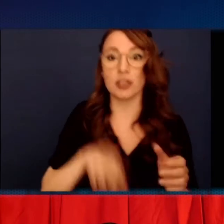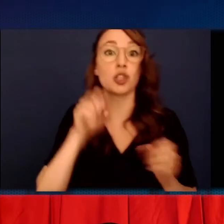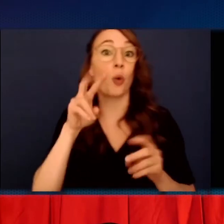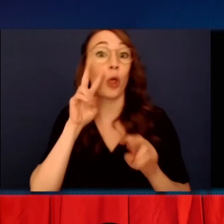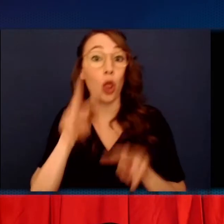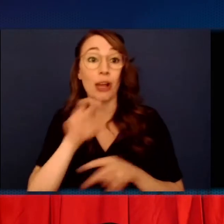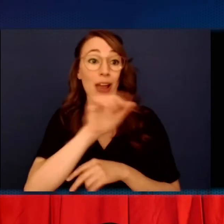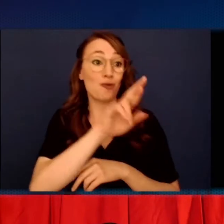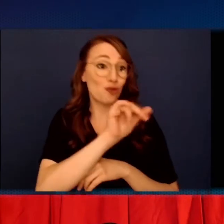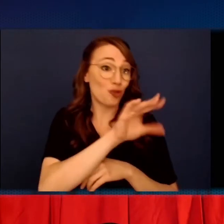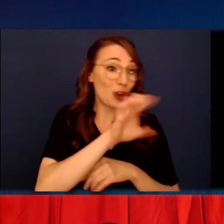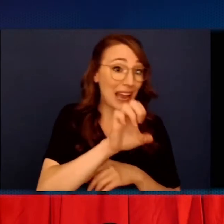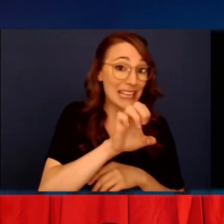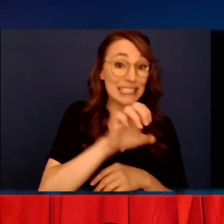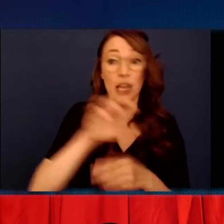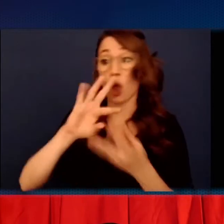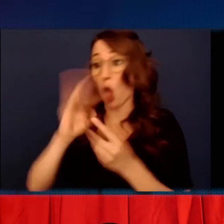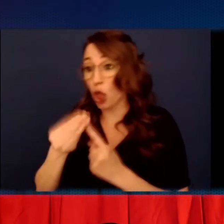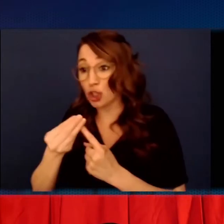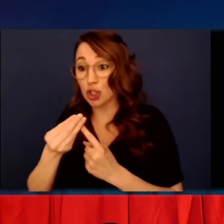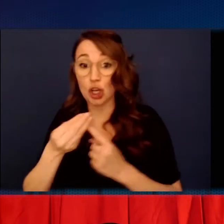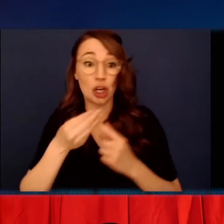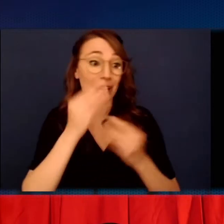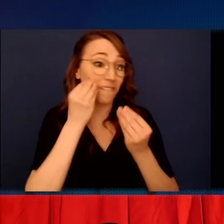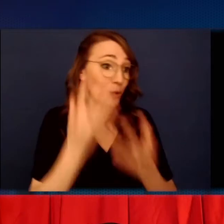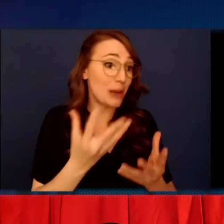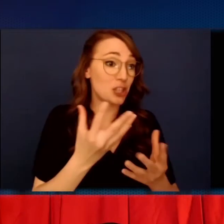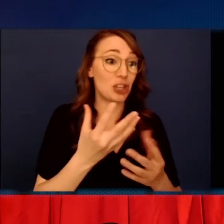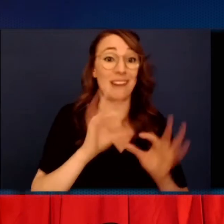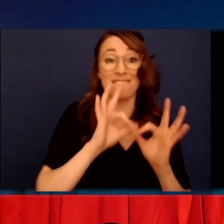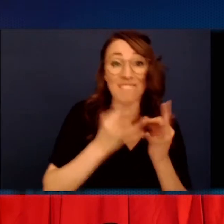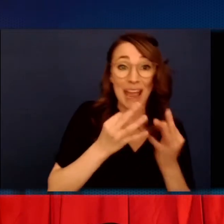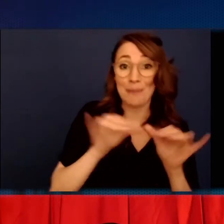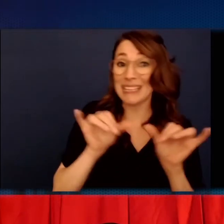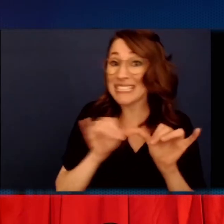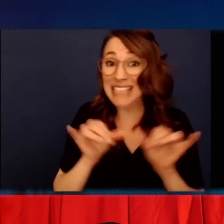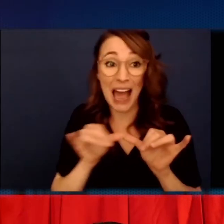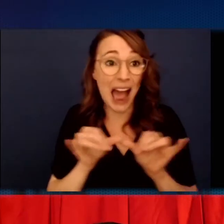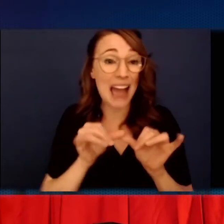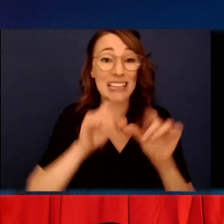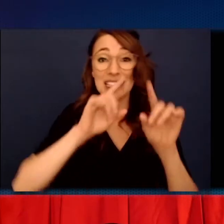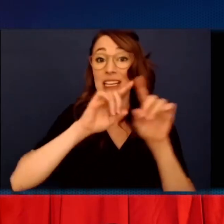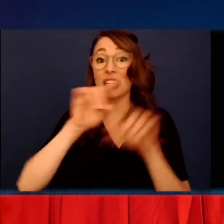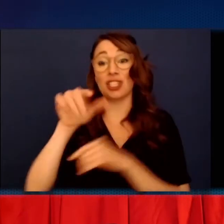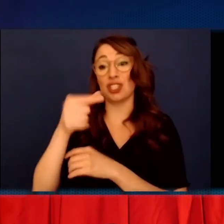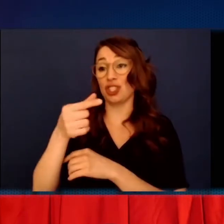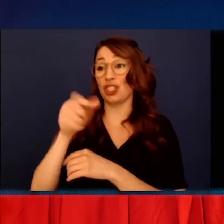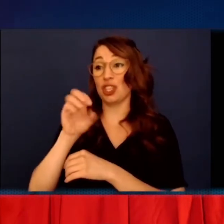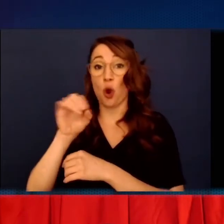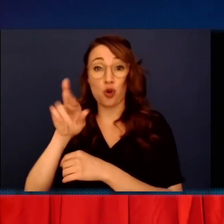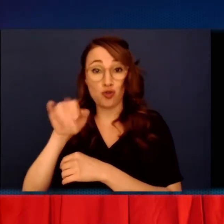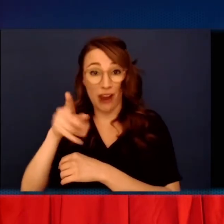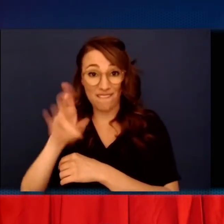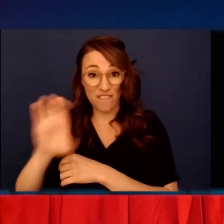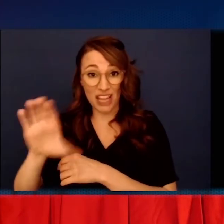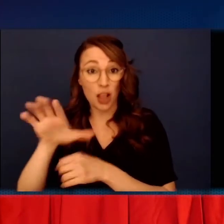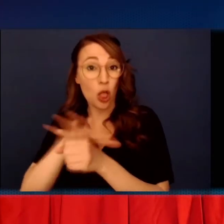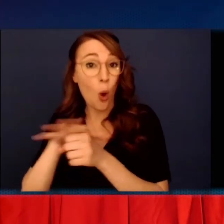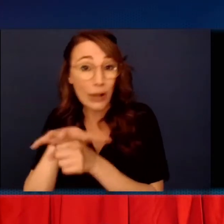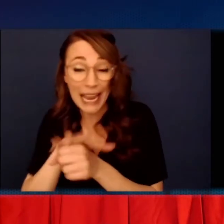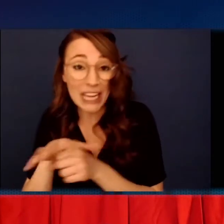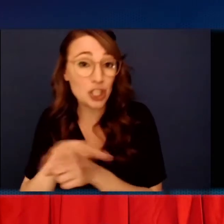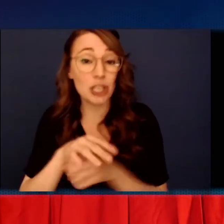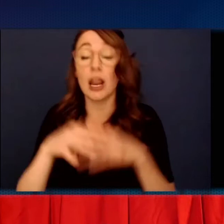cultural information, family type and size information, geographic location, you name it. We